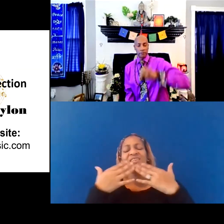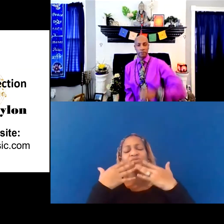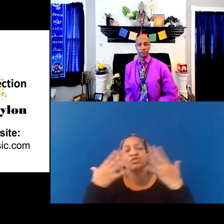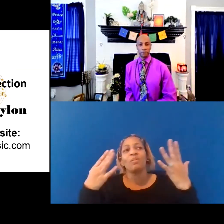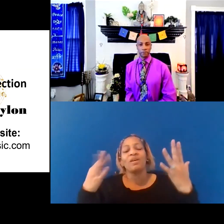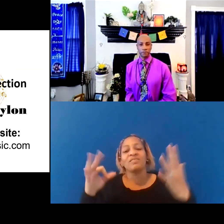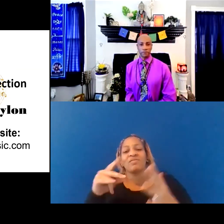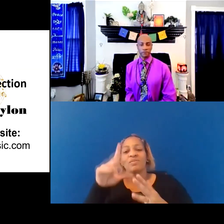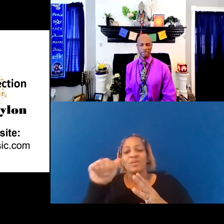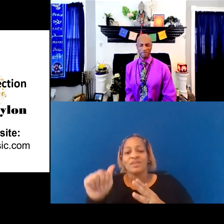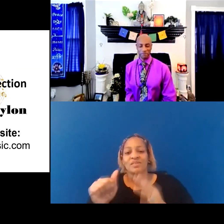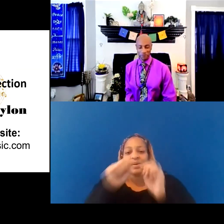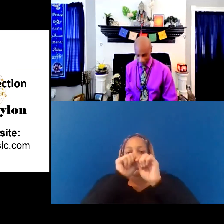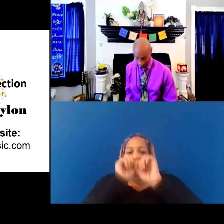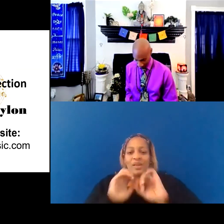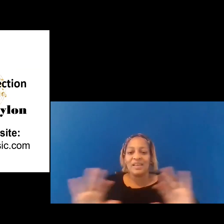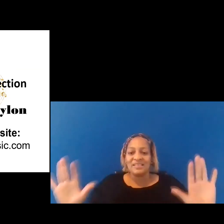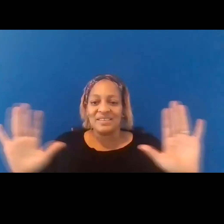Blessings.